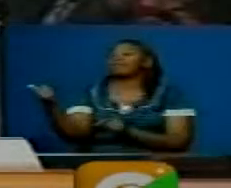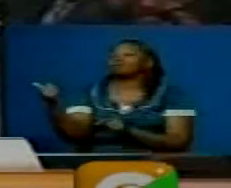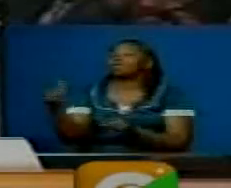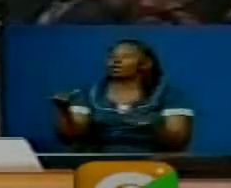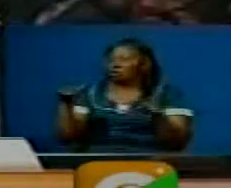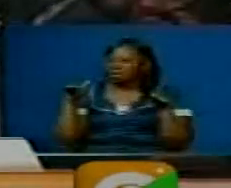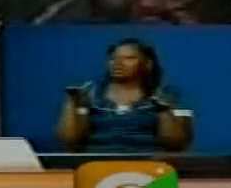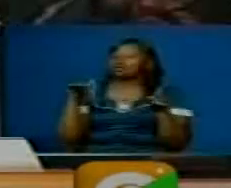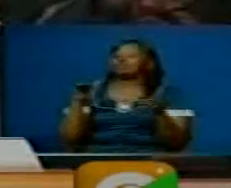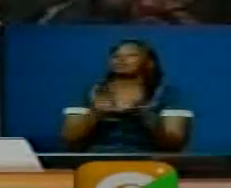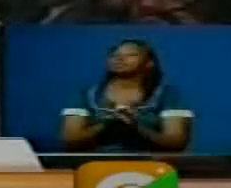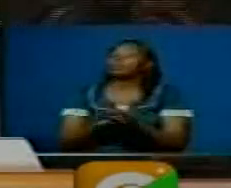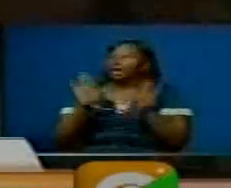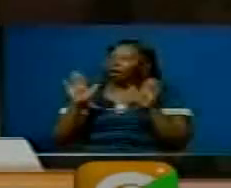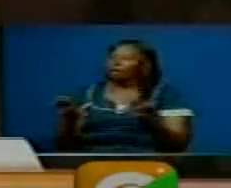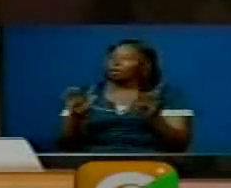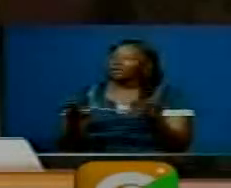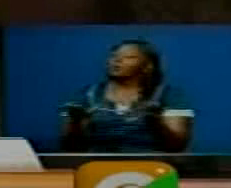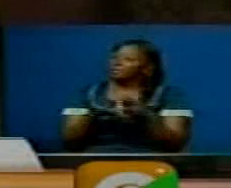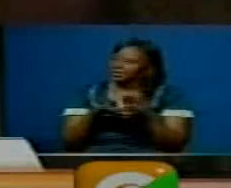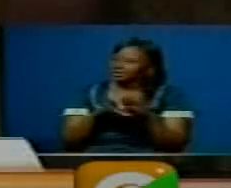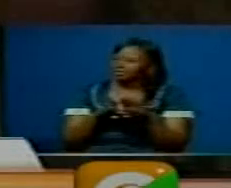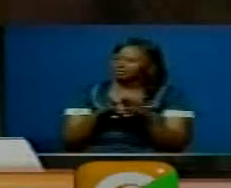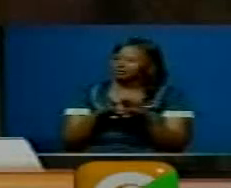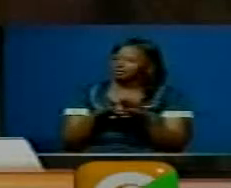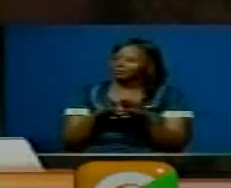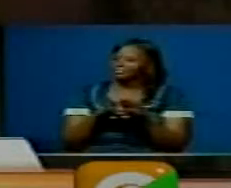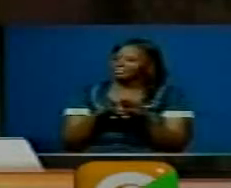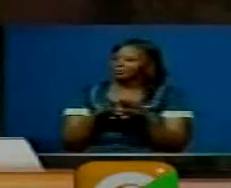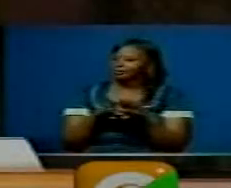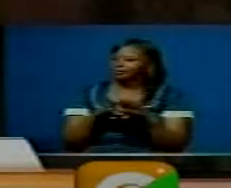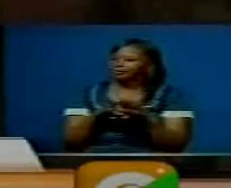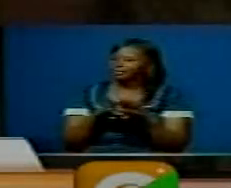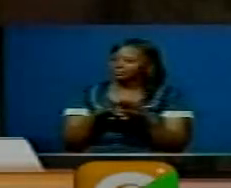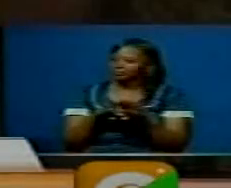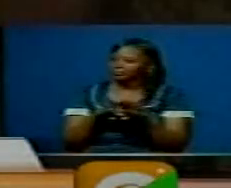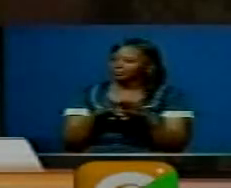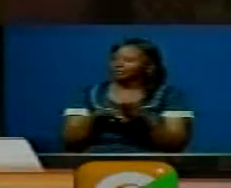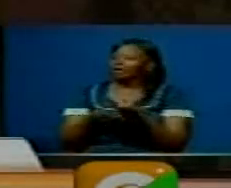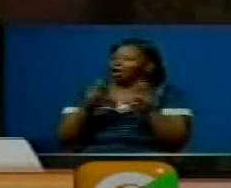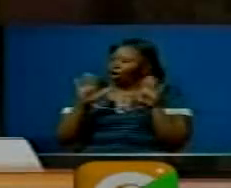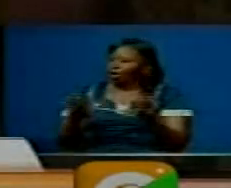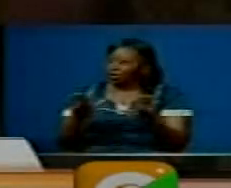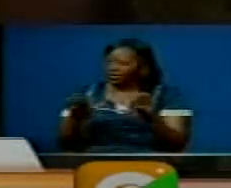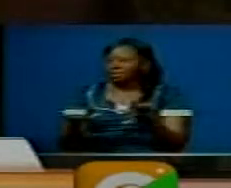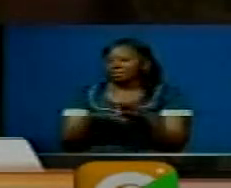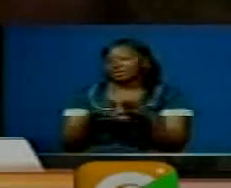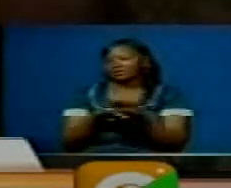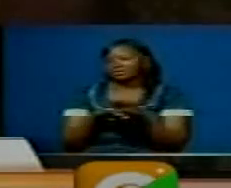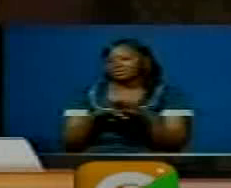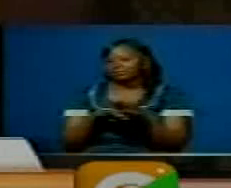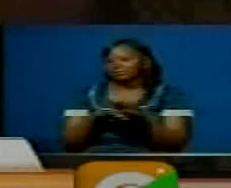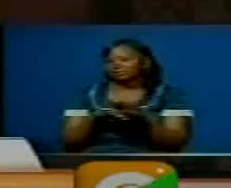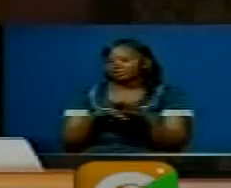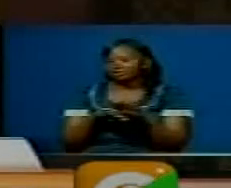report was tabled this morning by the leader of Majority, Aden Duale. Members have it, and looking at the way members are receiving